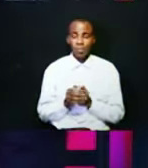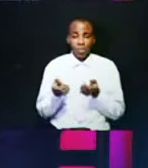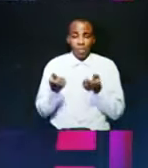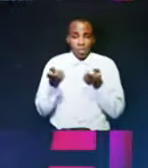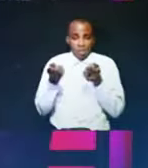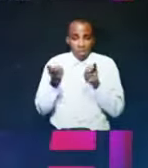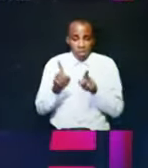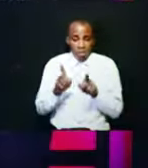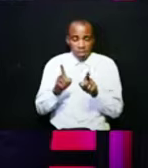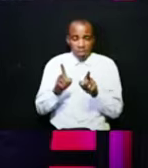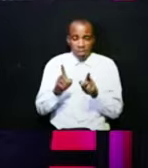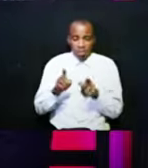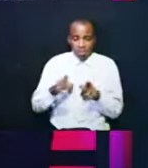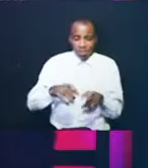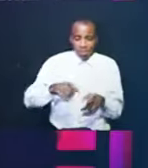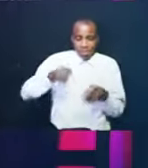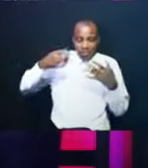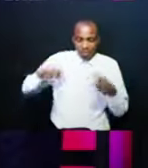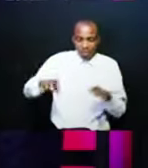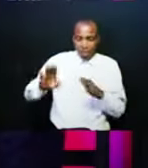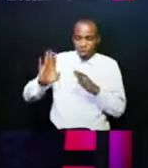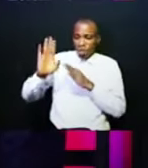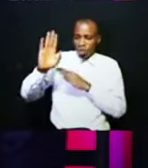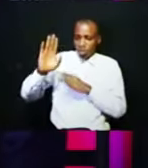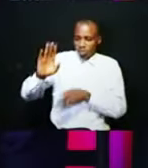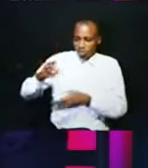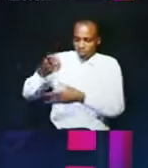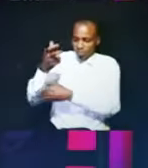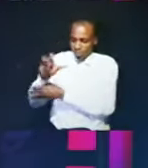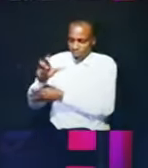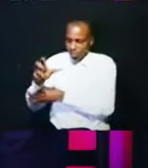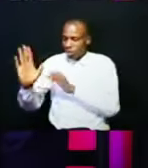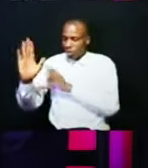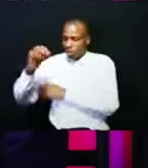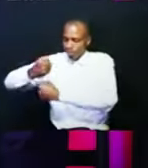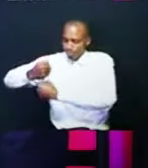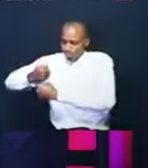Then the Lord God made a woman from the rib he